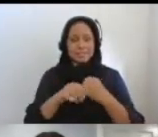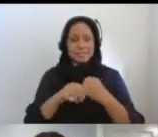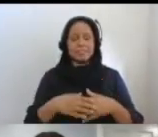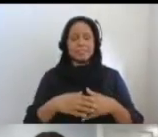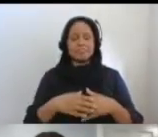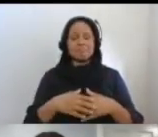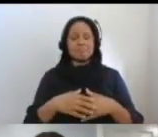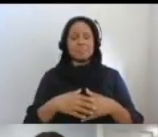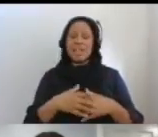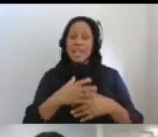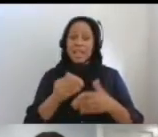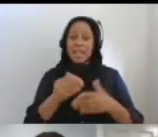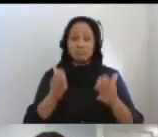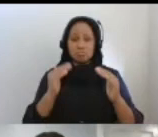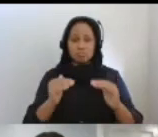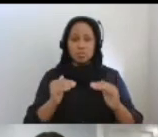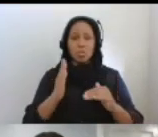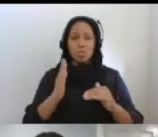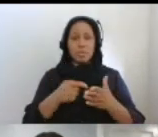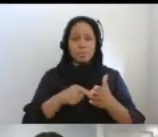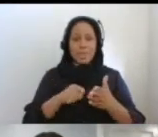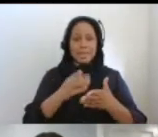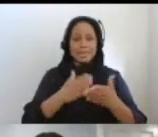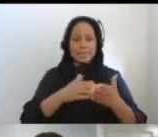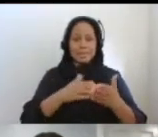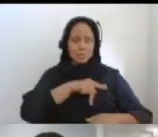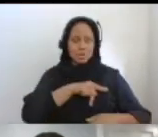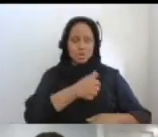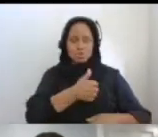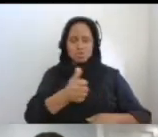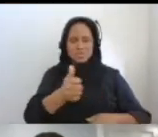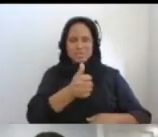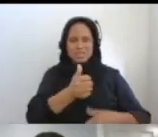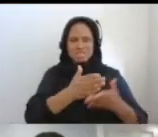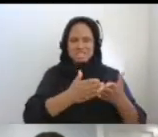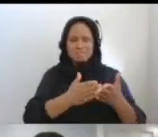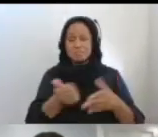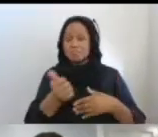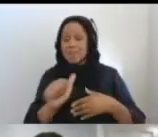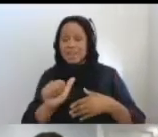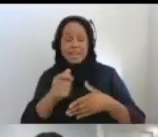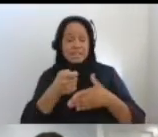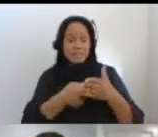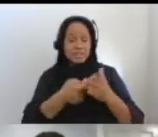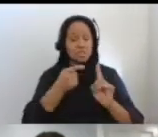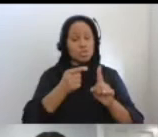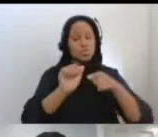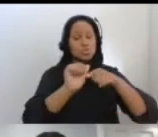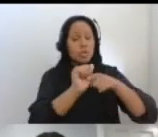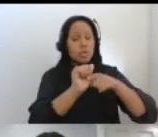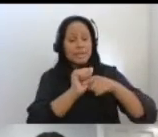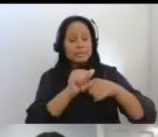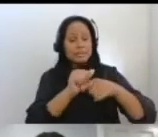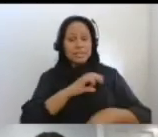and some personal transportation, any expenses that you may have in like training the staff. It'll also pay